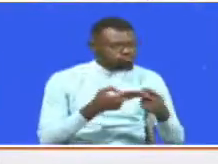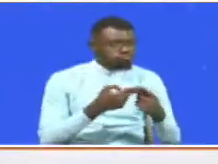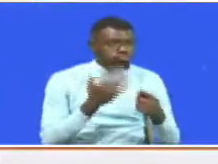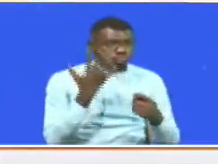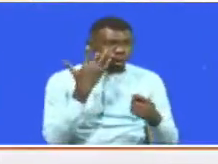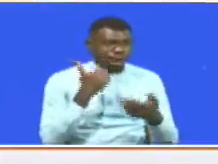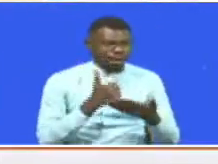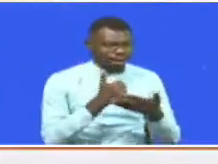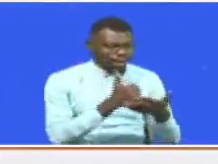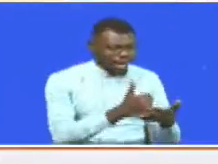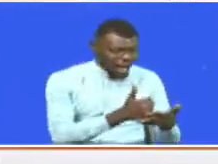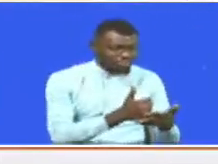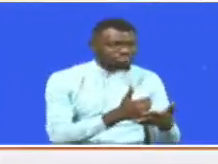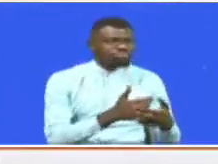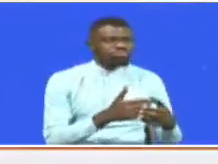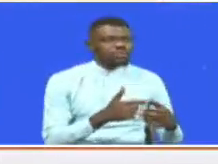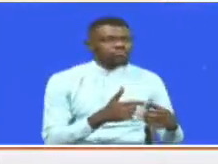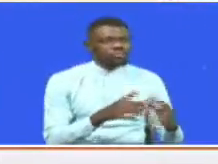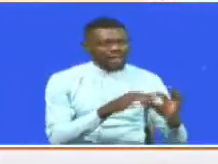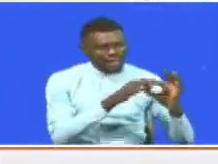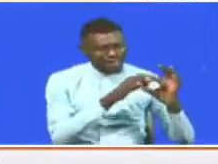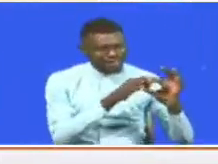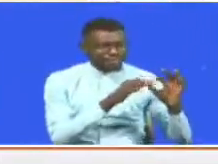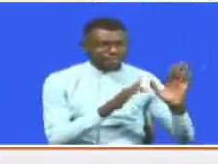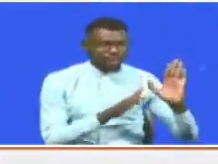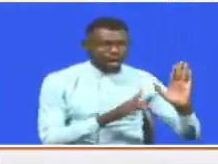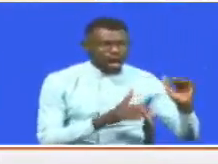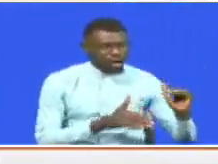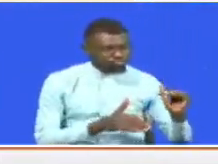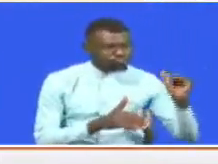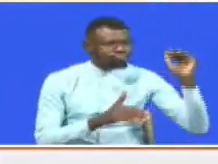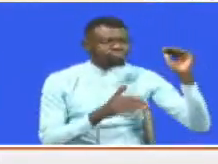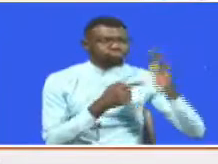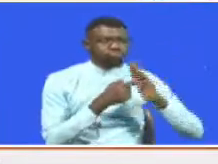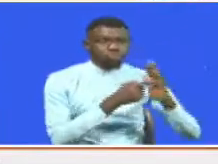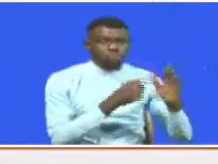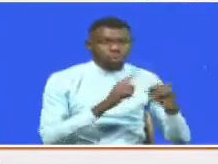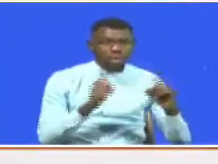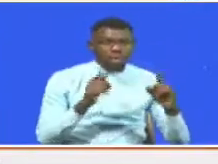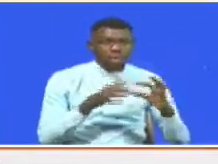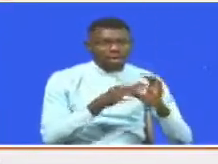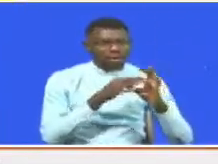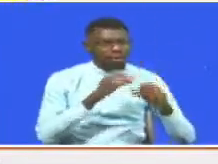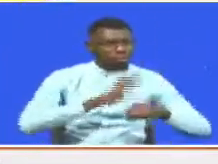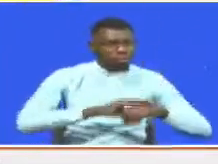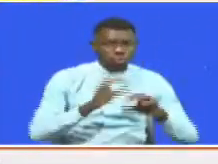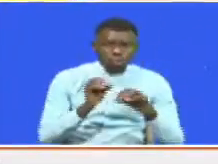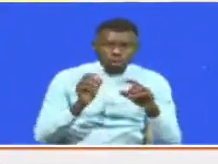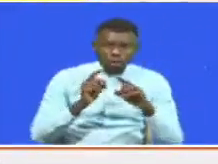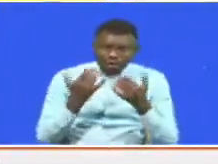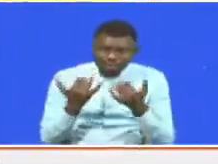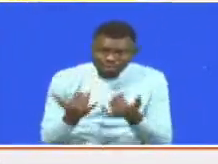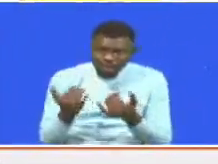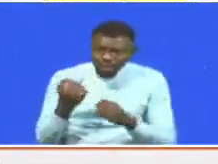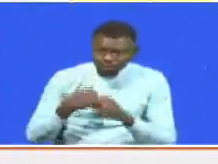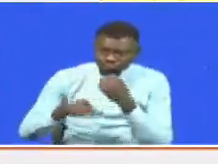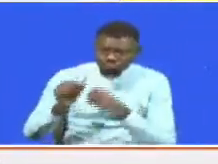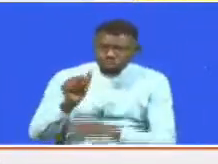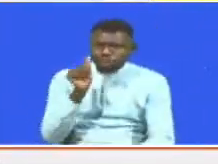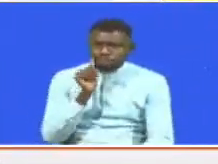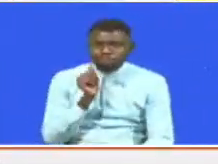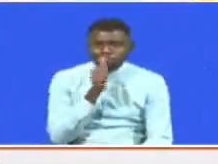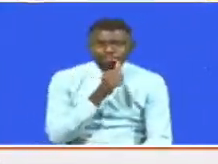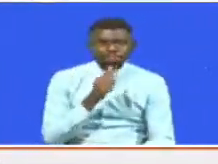of passage in accordance to the Kuria tradition. The outlawed practice is done in high secrecy as